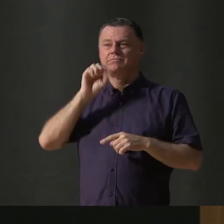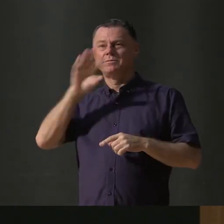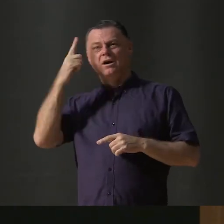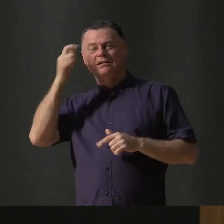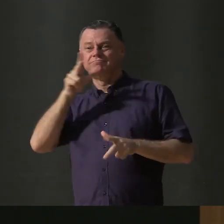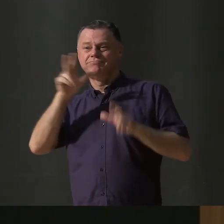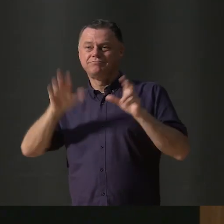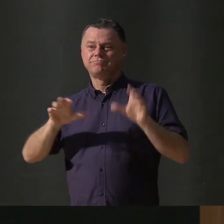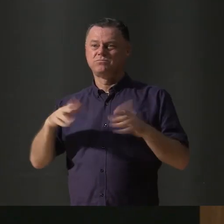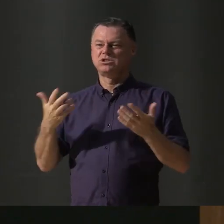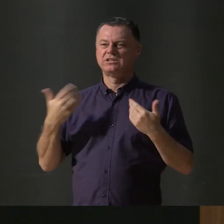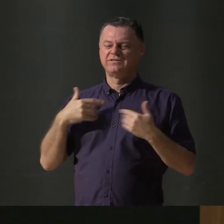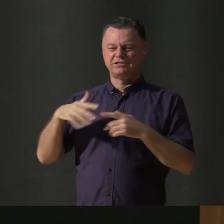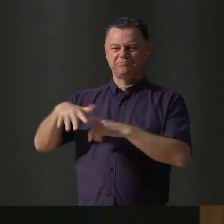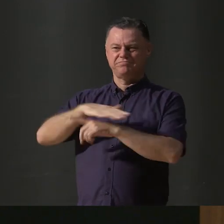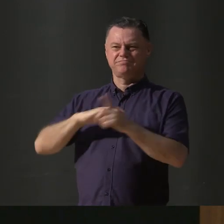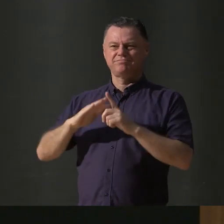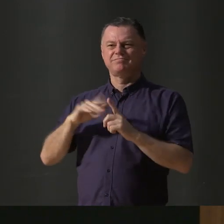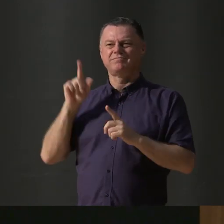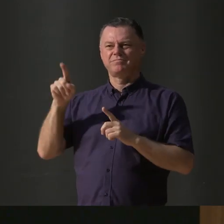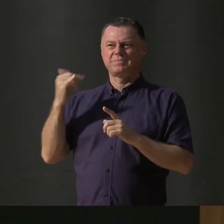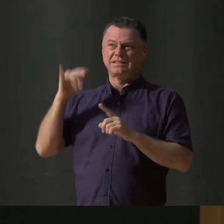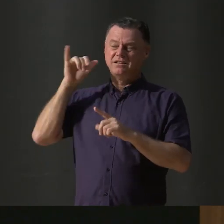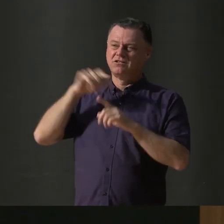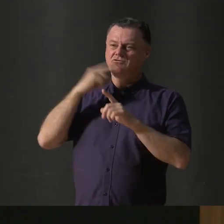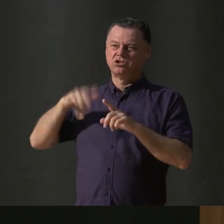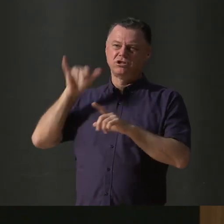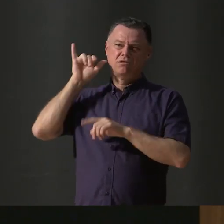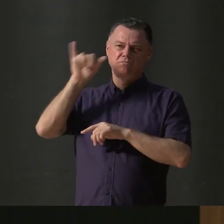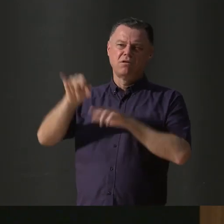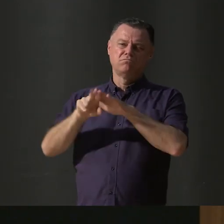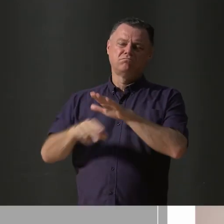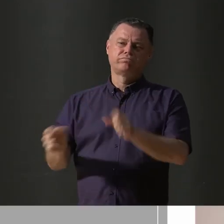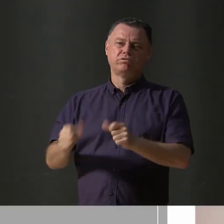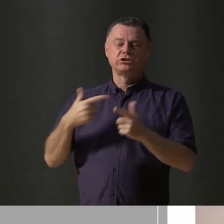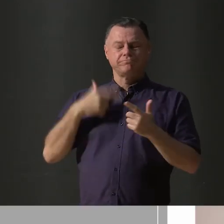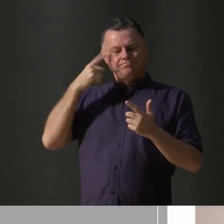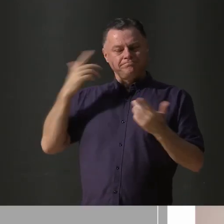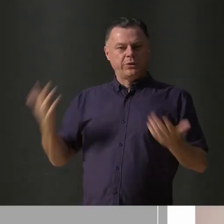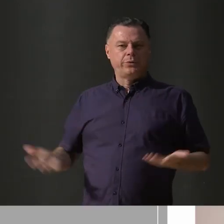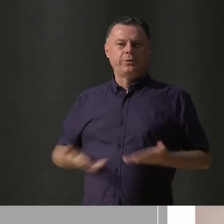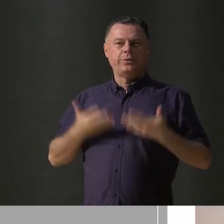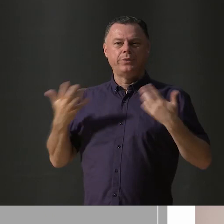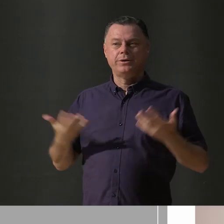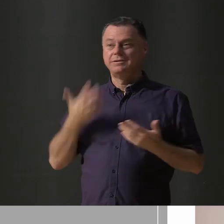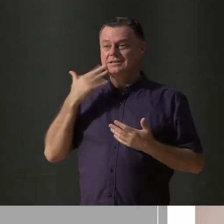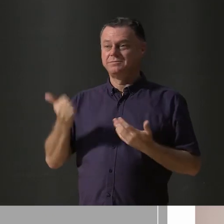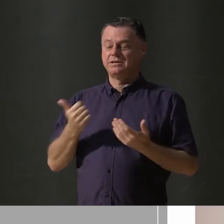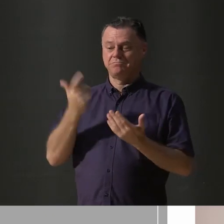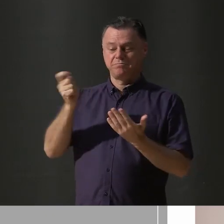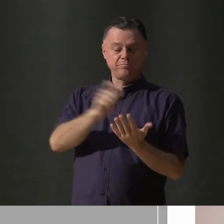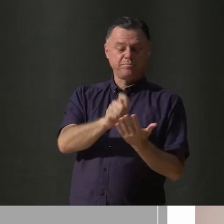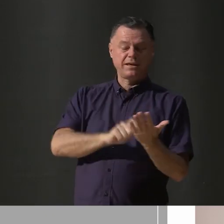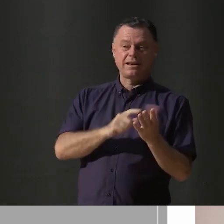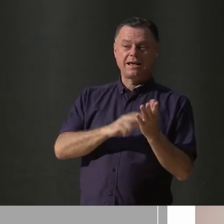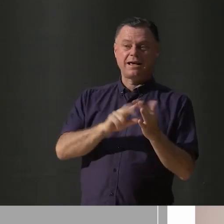city, Chernihiv, and the damage to her community. Be it by pen or smartphone, both